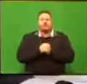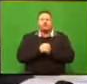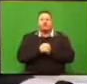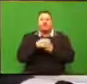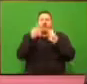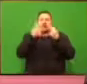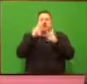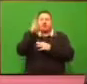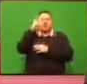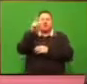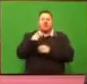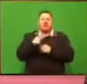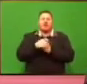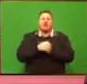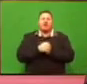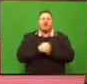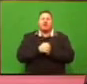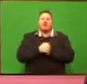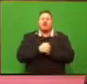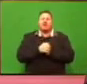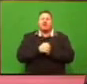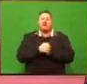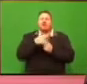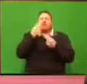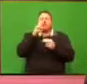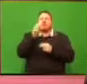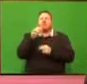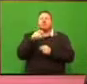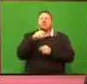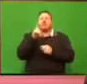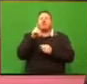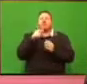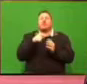take a seat? Honorable Ndlozi, what's the point of order?